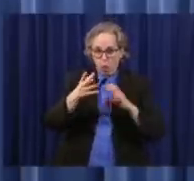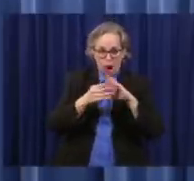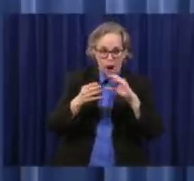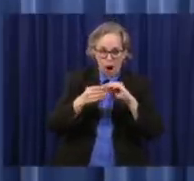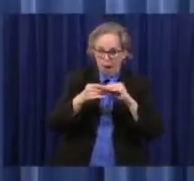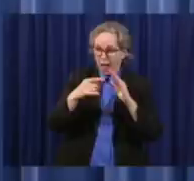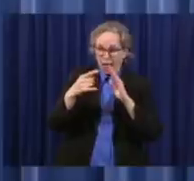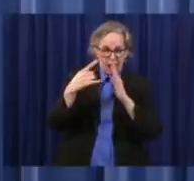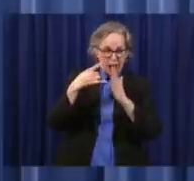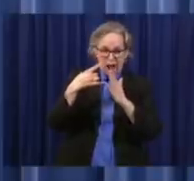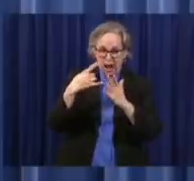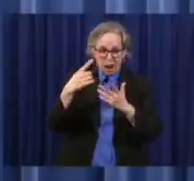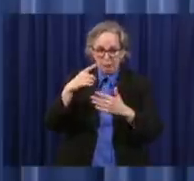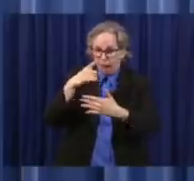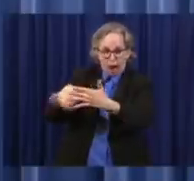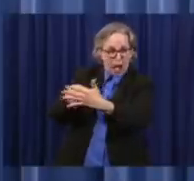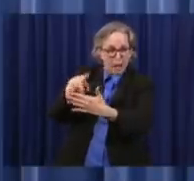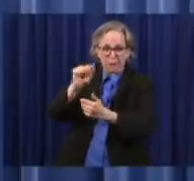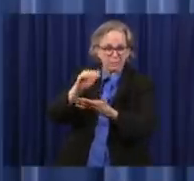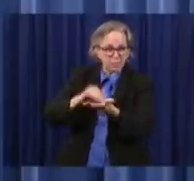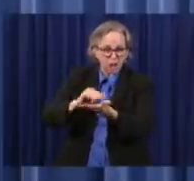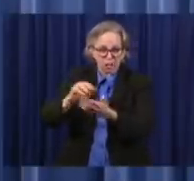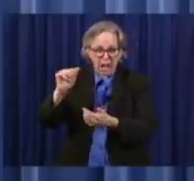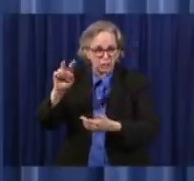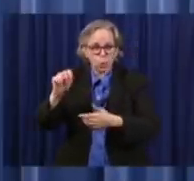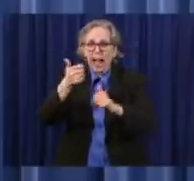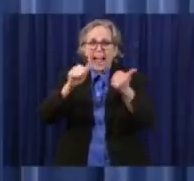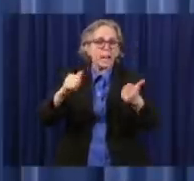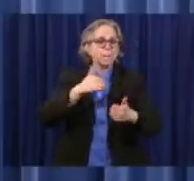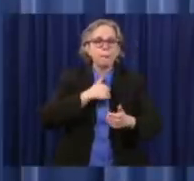about Dr. Acton or any other member of my cabinet,